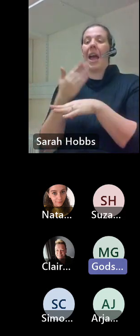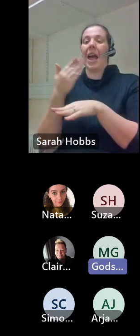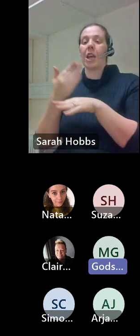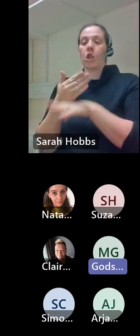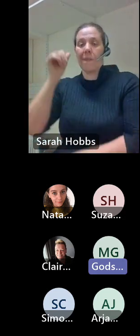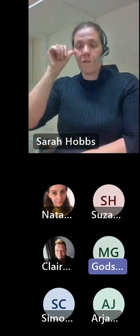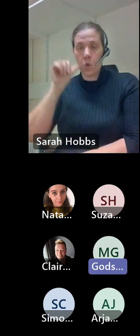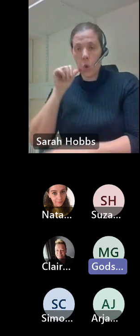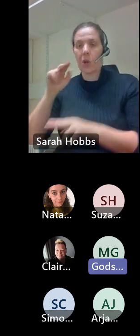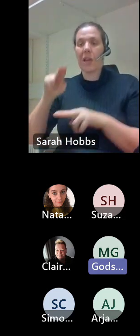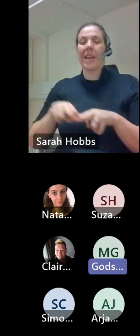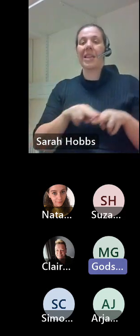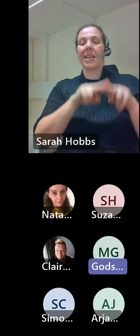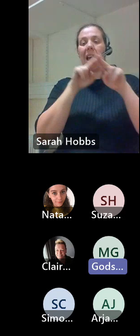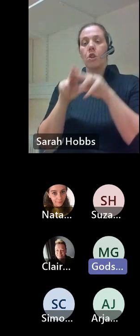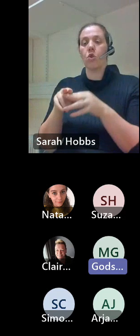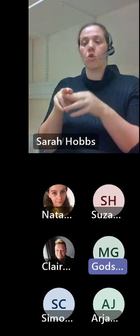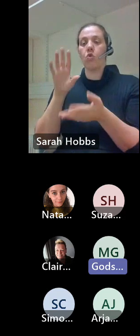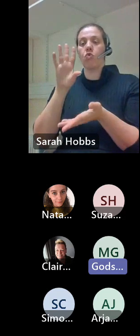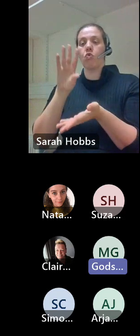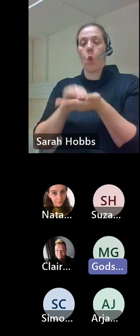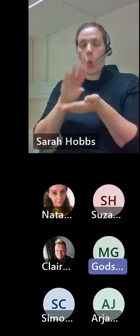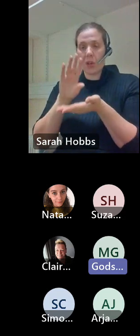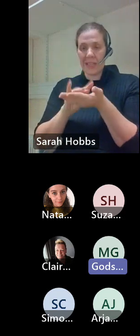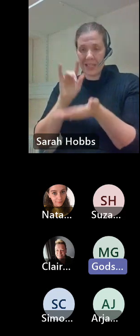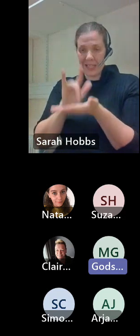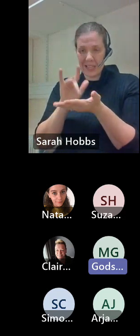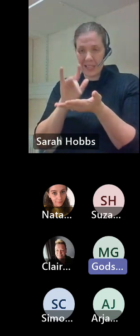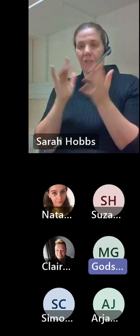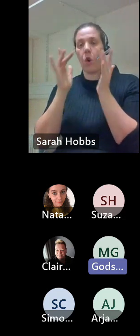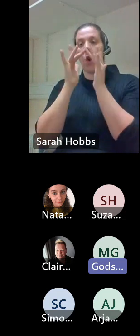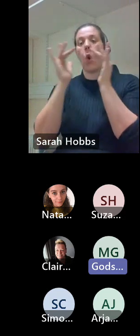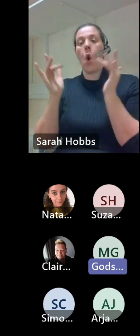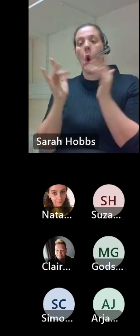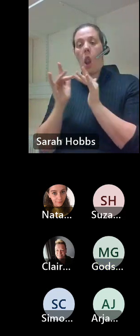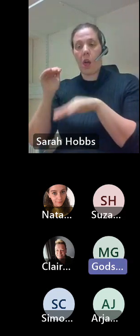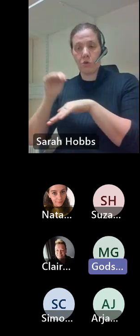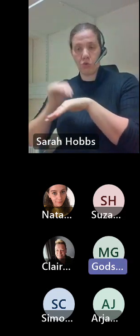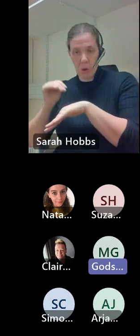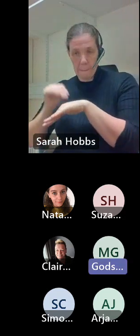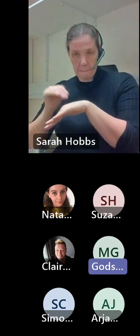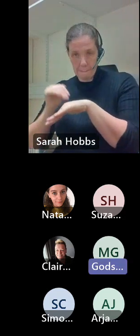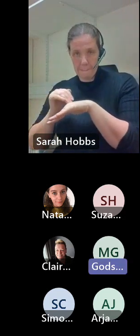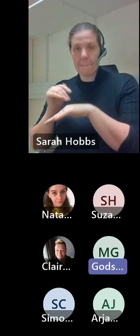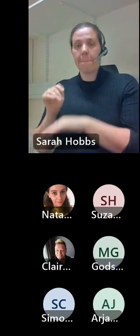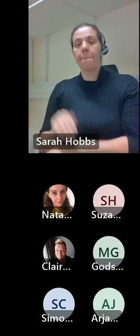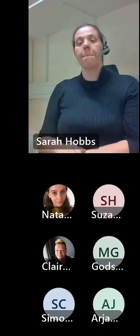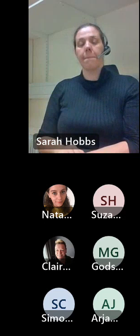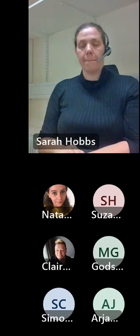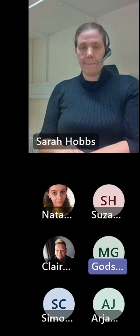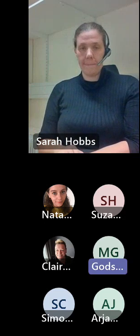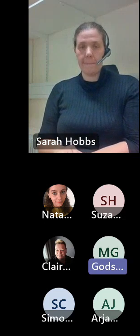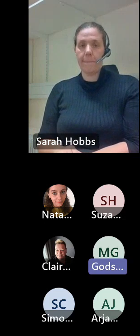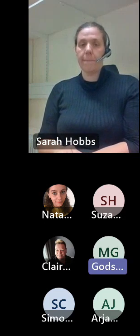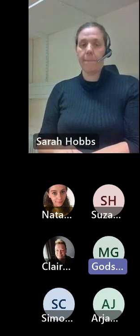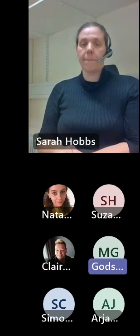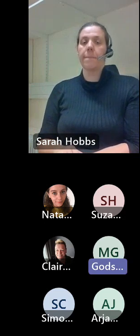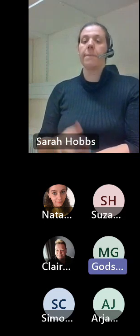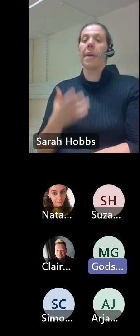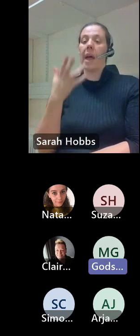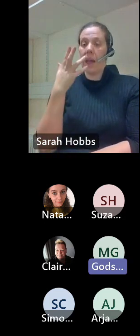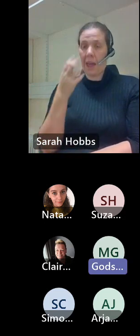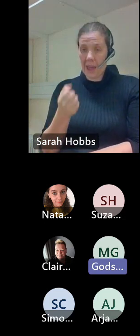national recording center for online crime, that's cyber and fraud. They have social